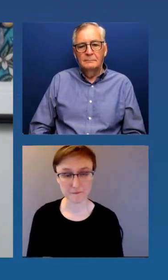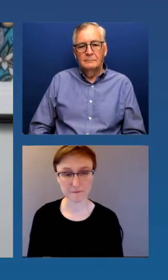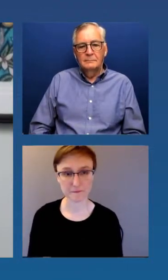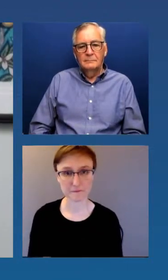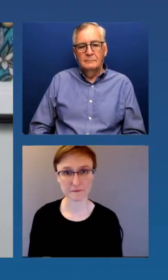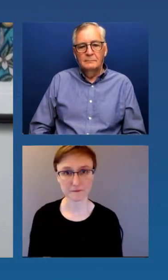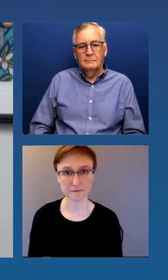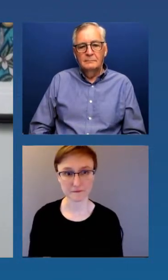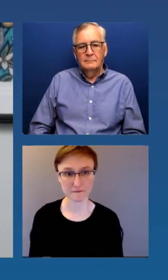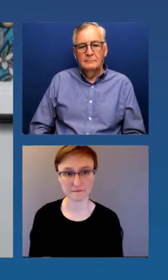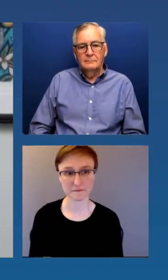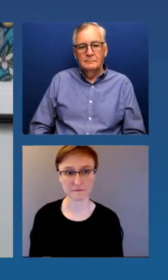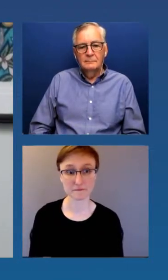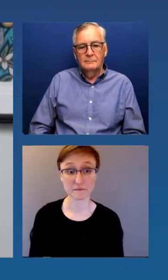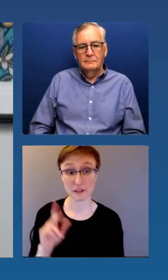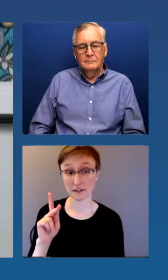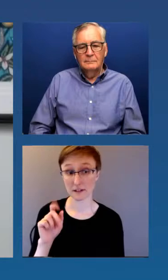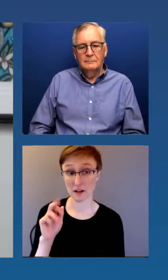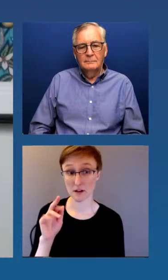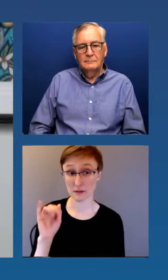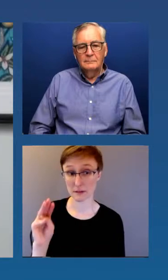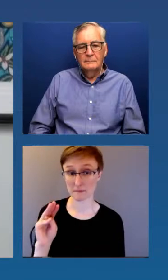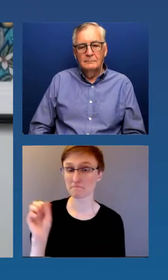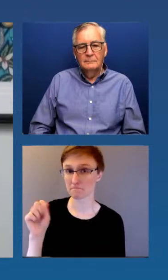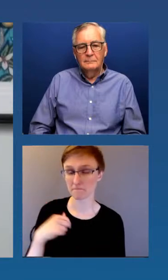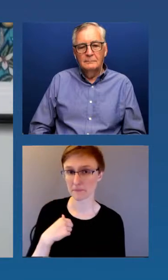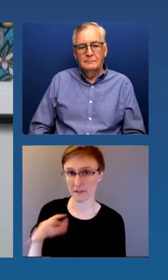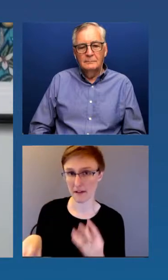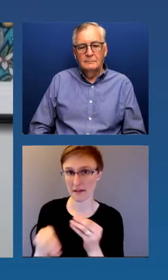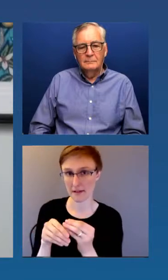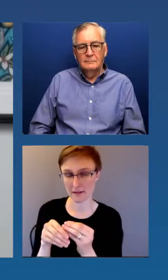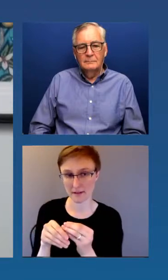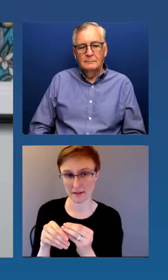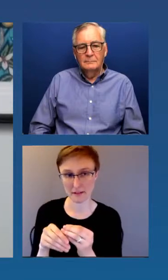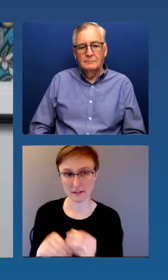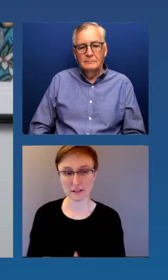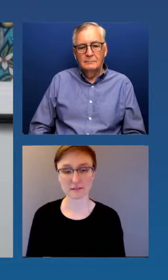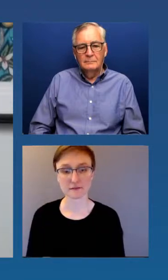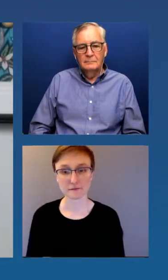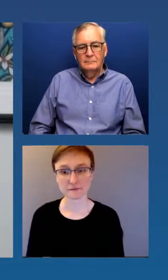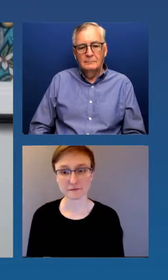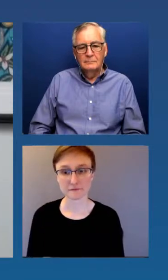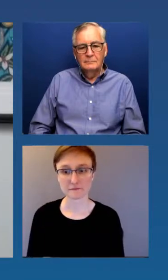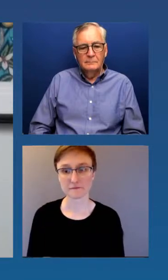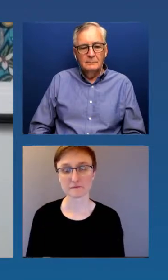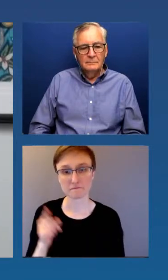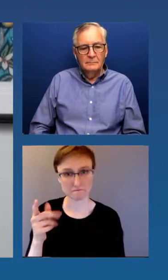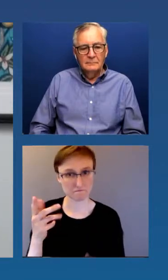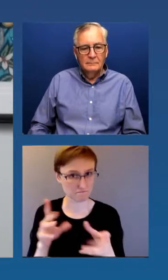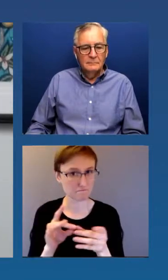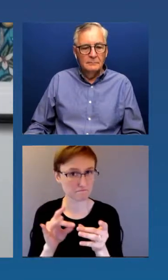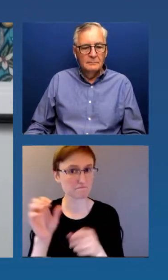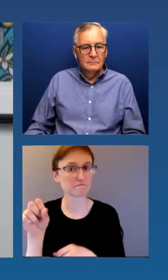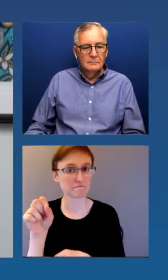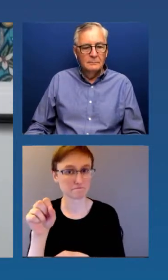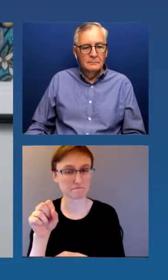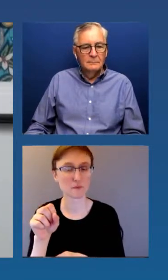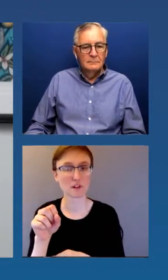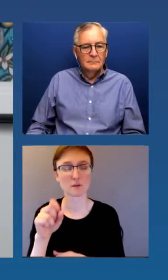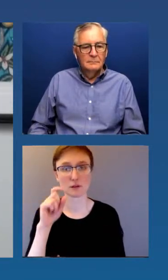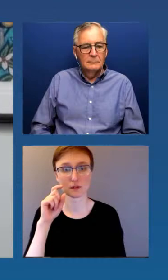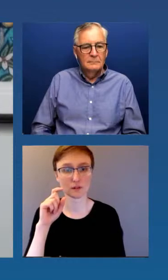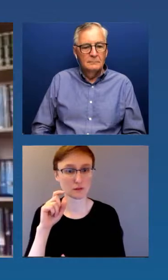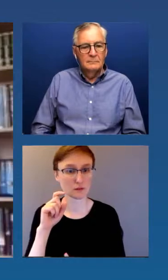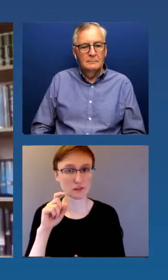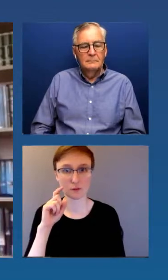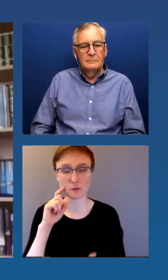Thank you. Sure. Yeah, I can add a bit, Dr. Etches. So as Dr. Etches mentioned, yes, the disparities across all age categories